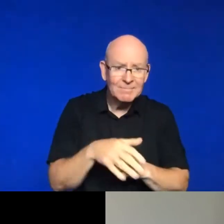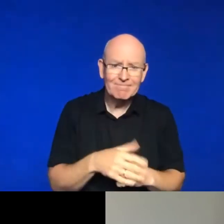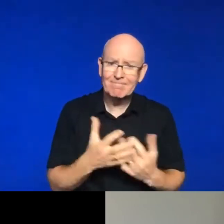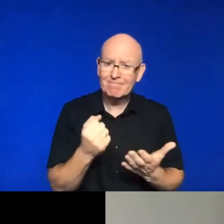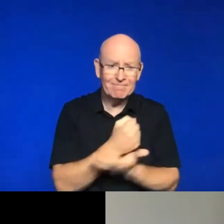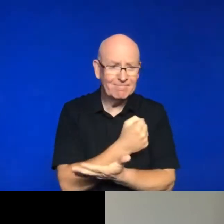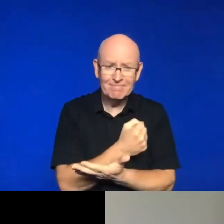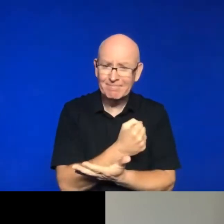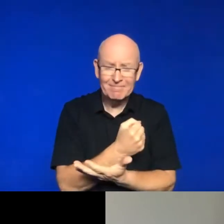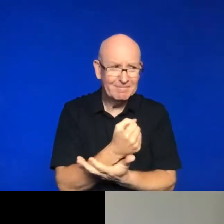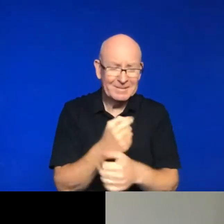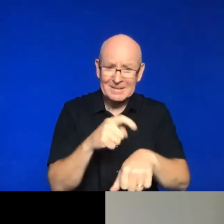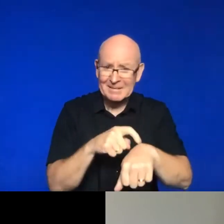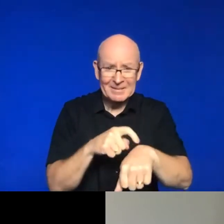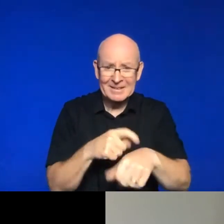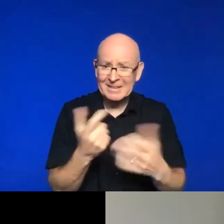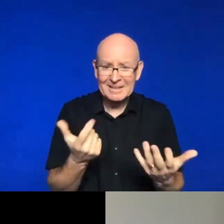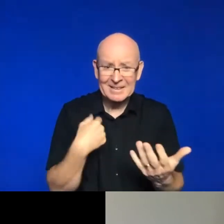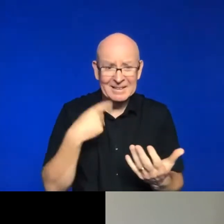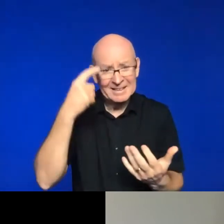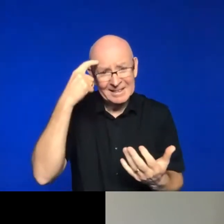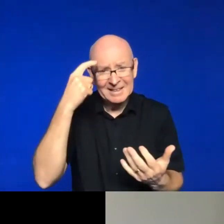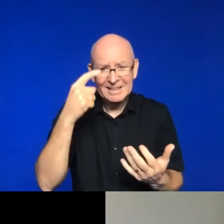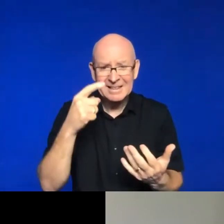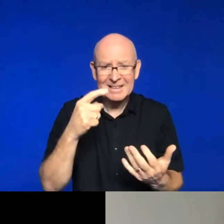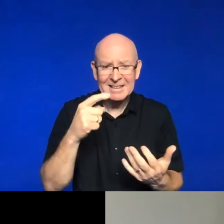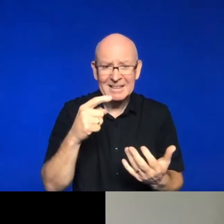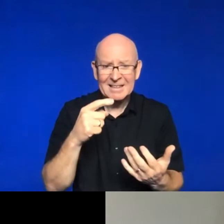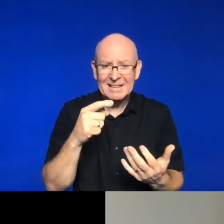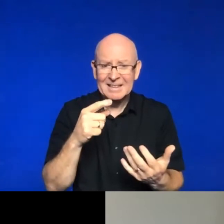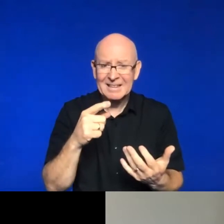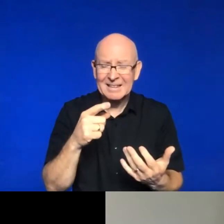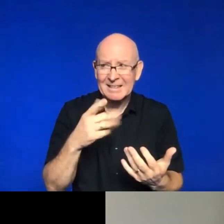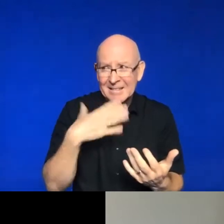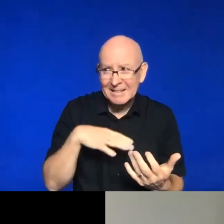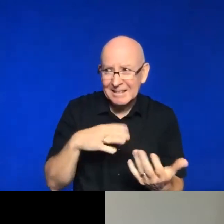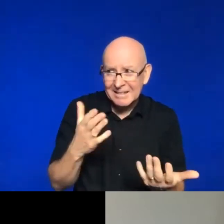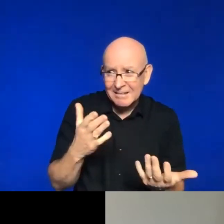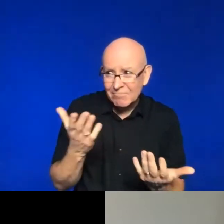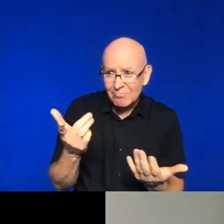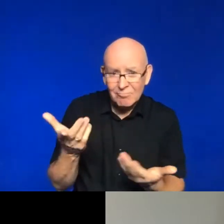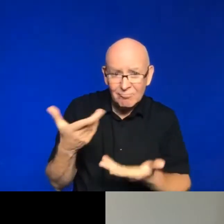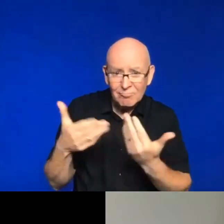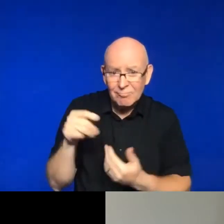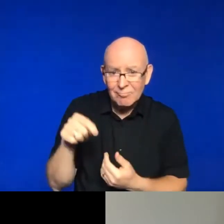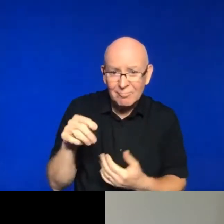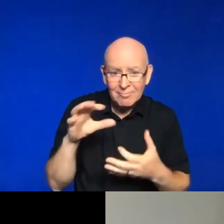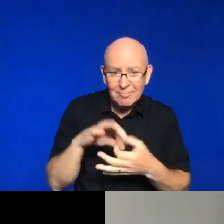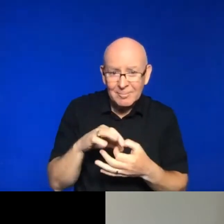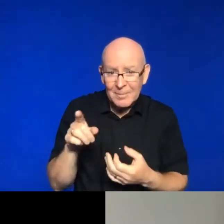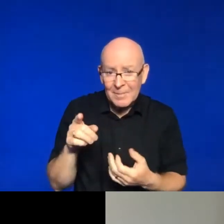this specific point. And of course, if more question comes, we will be able to maybe respond to the